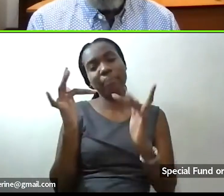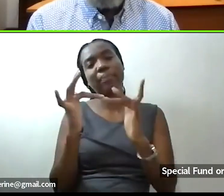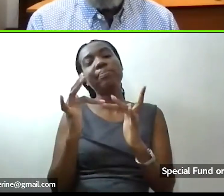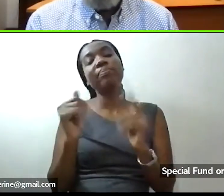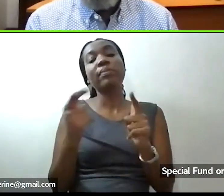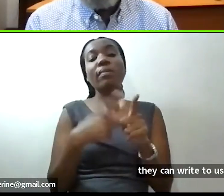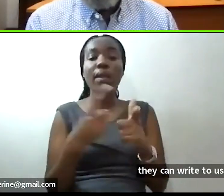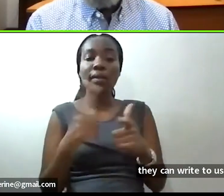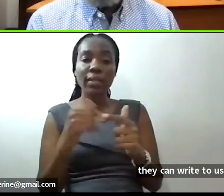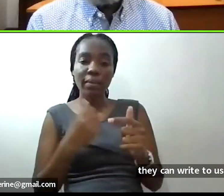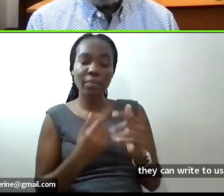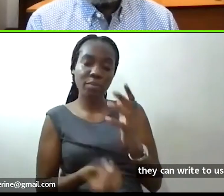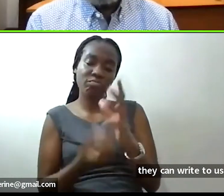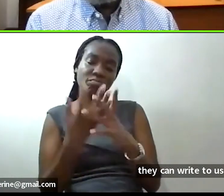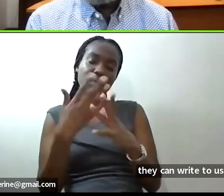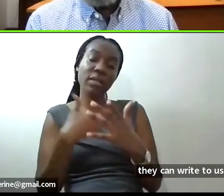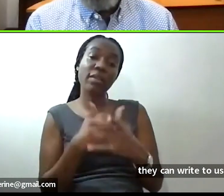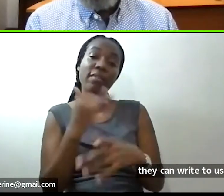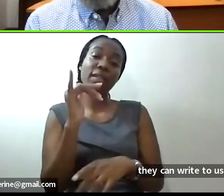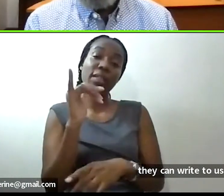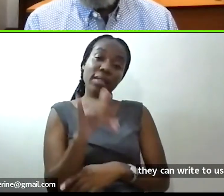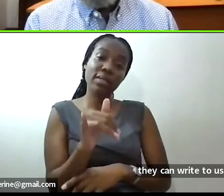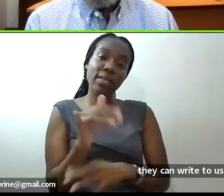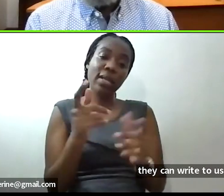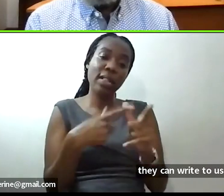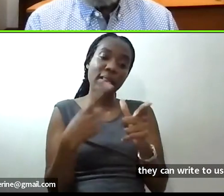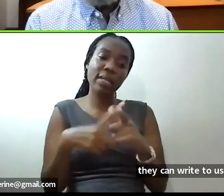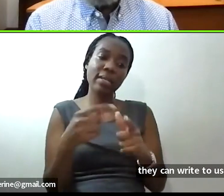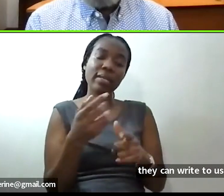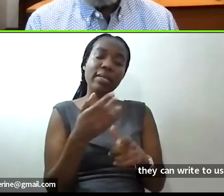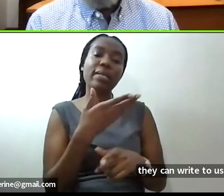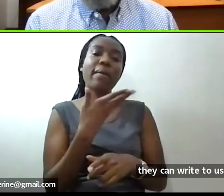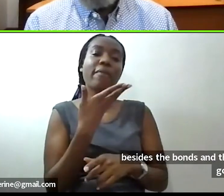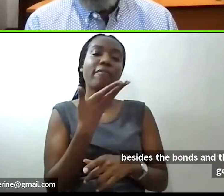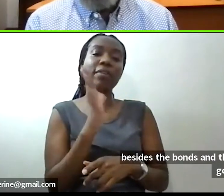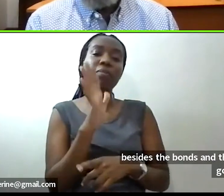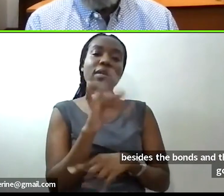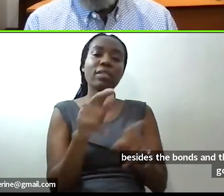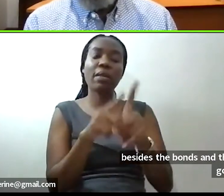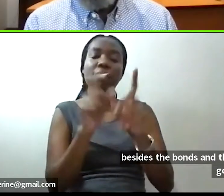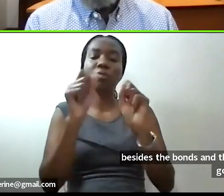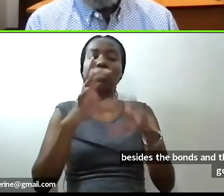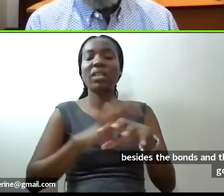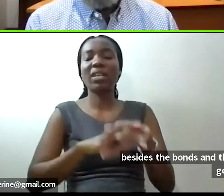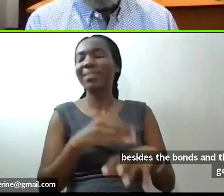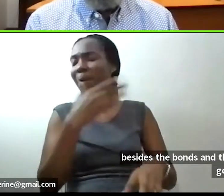besides the bonds and the bills that could give you some good return, better than some of the other products out